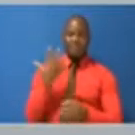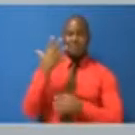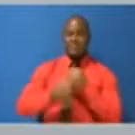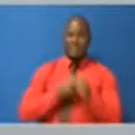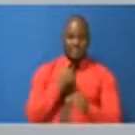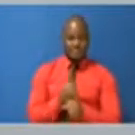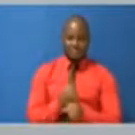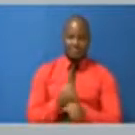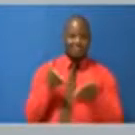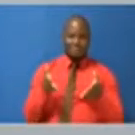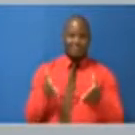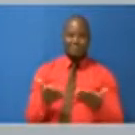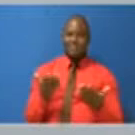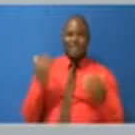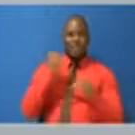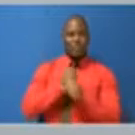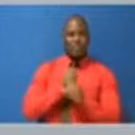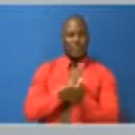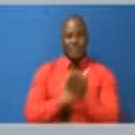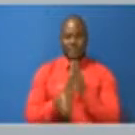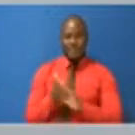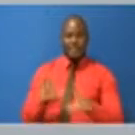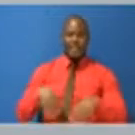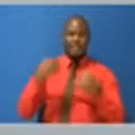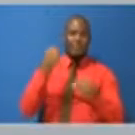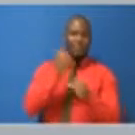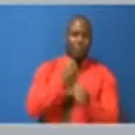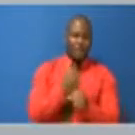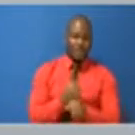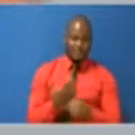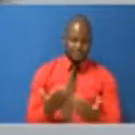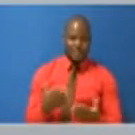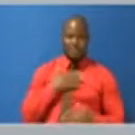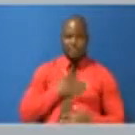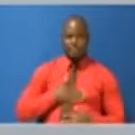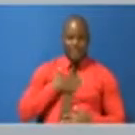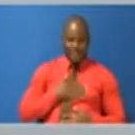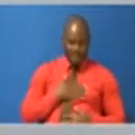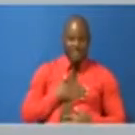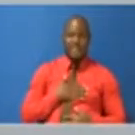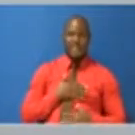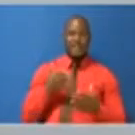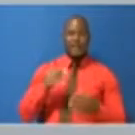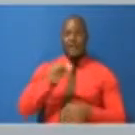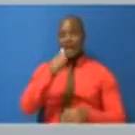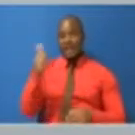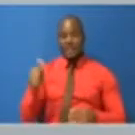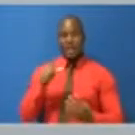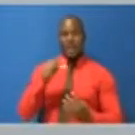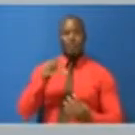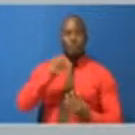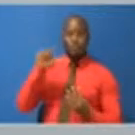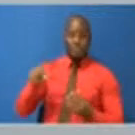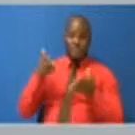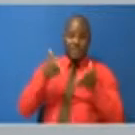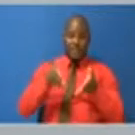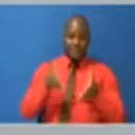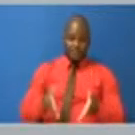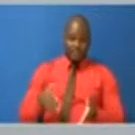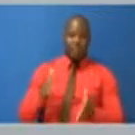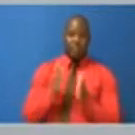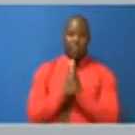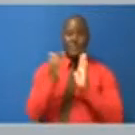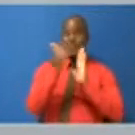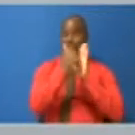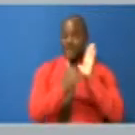years did it do anything gave up the functions please there are other choices here with